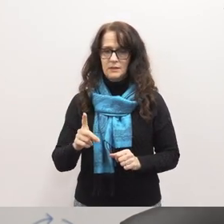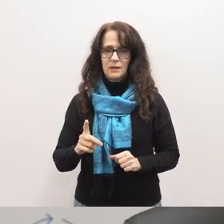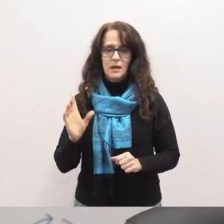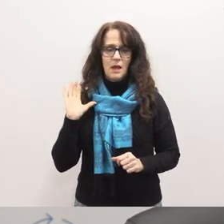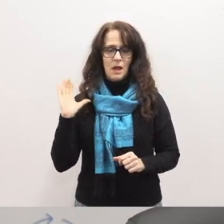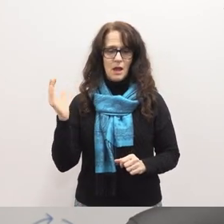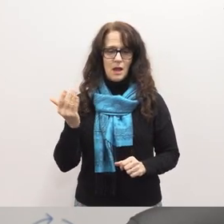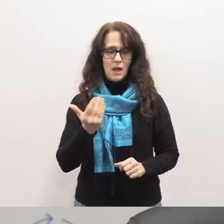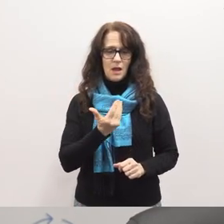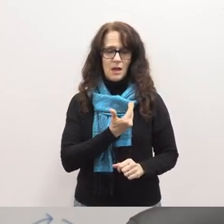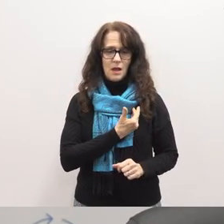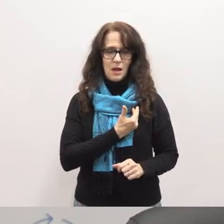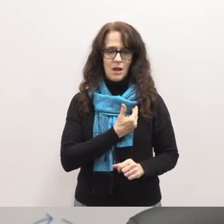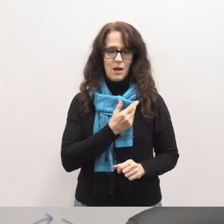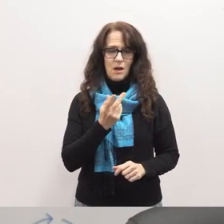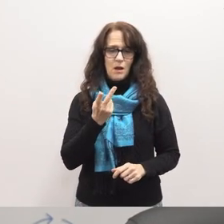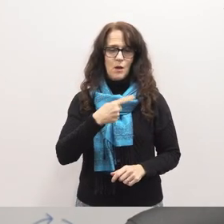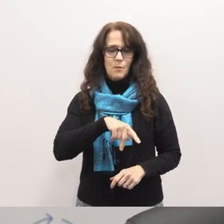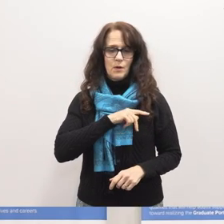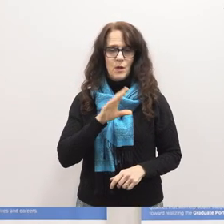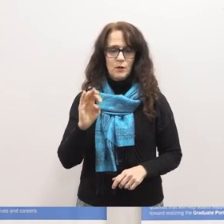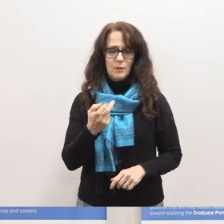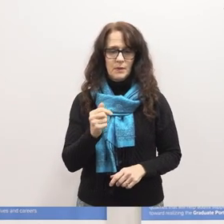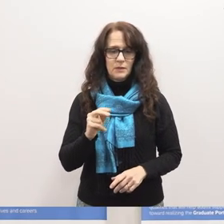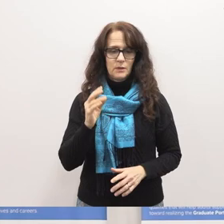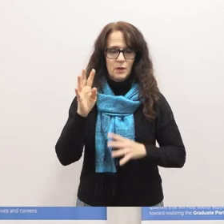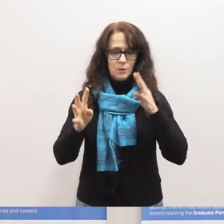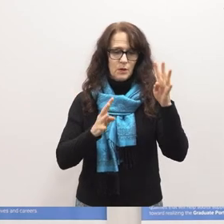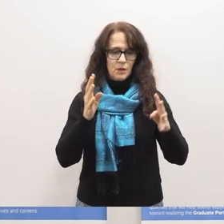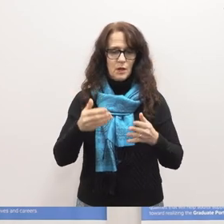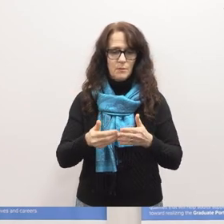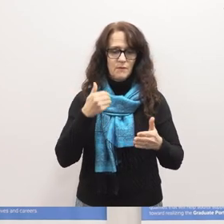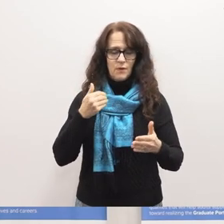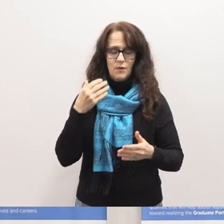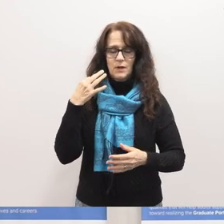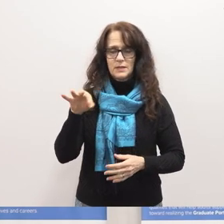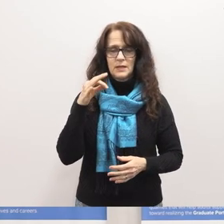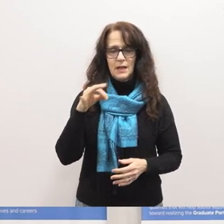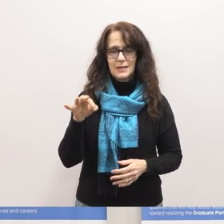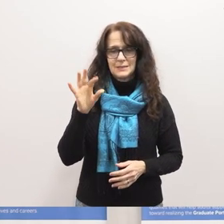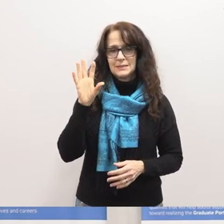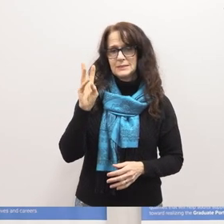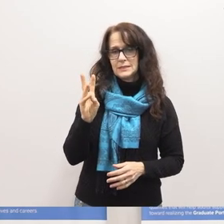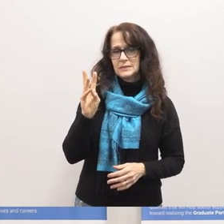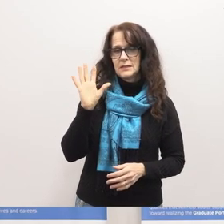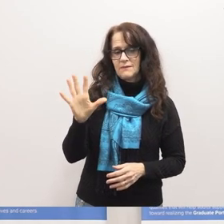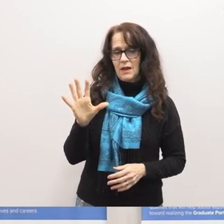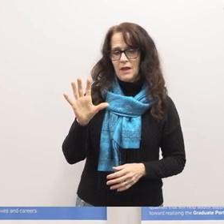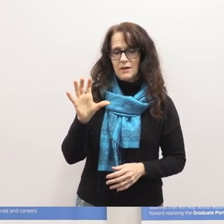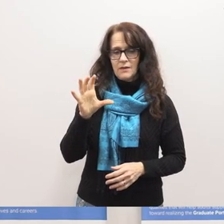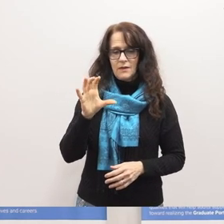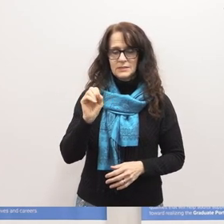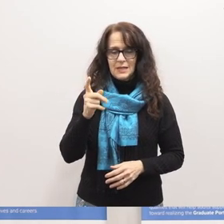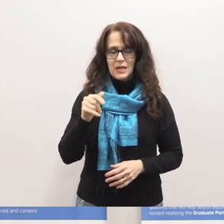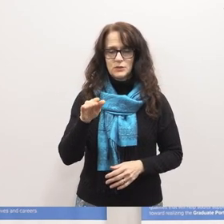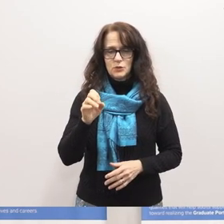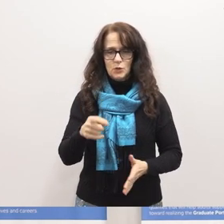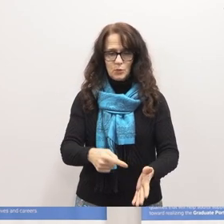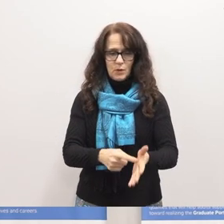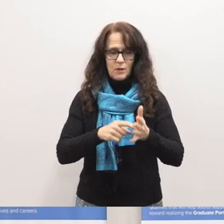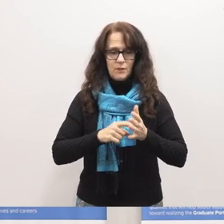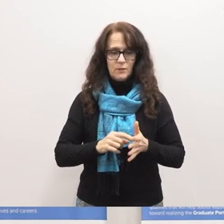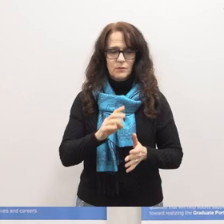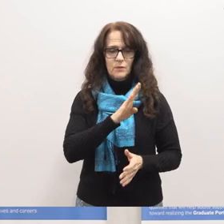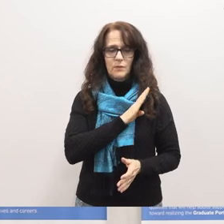our personnel commission was created prior to September of 1965, the statute requires that this Board